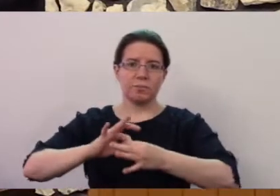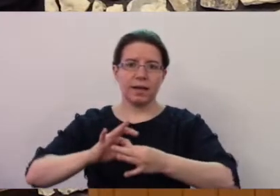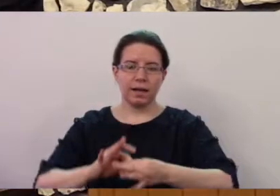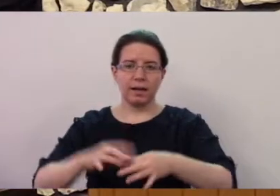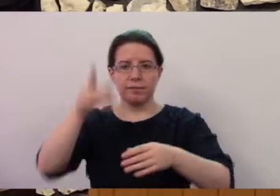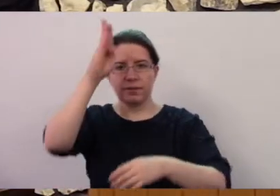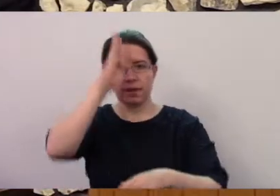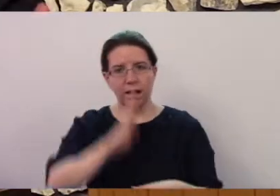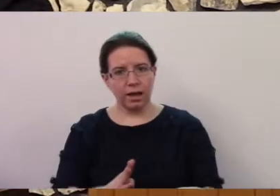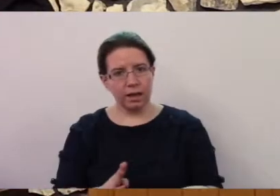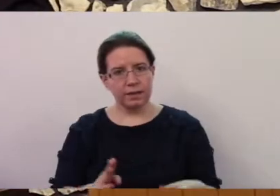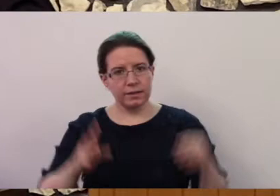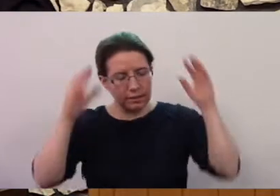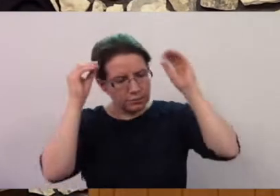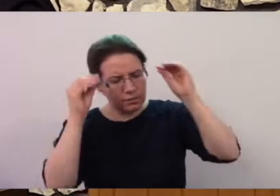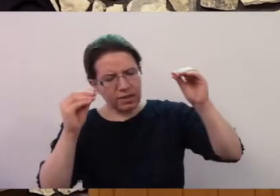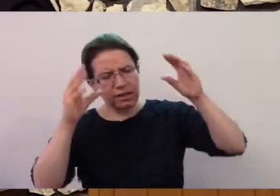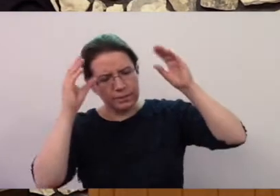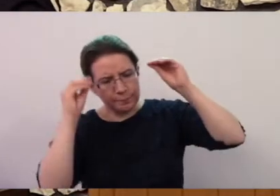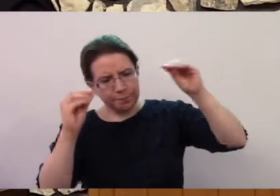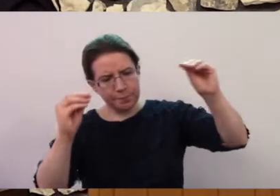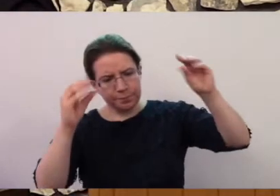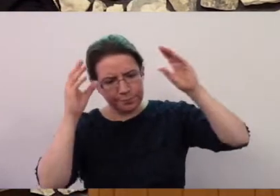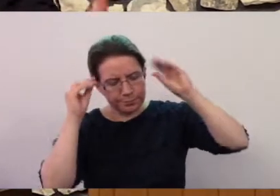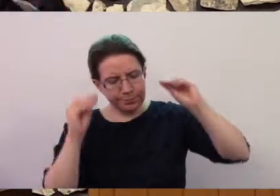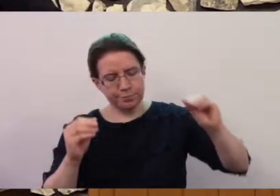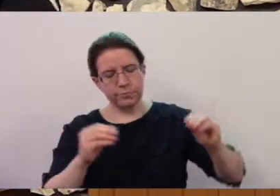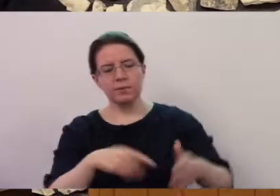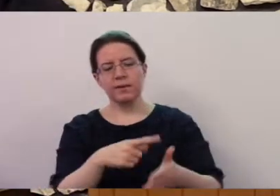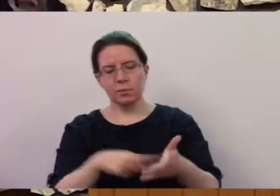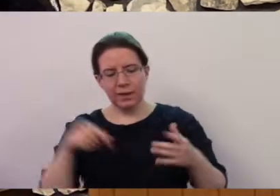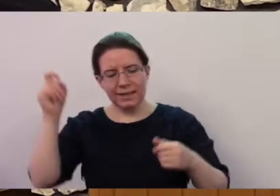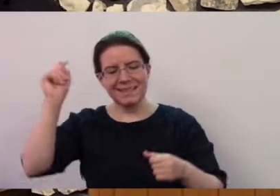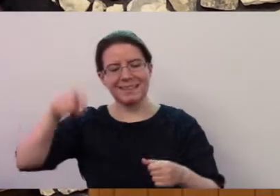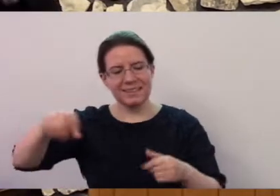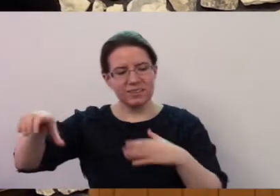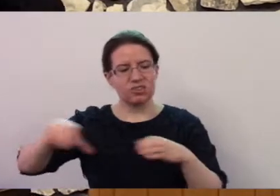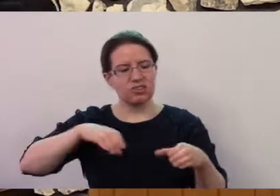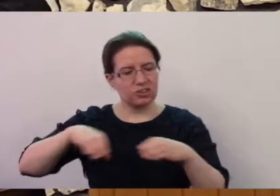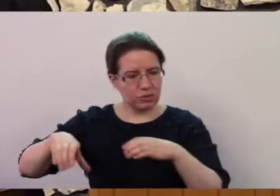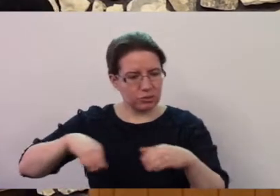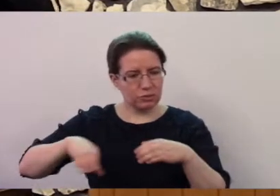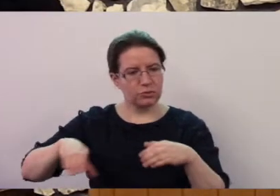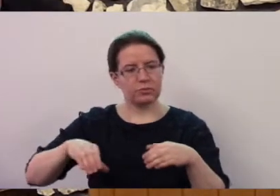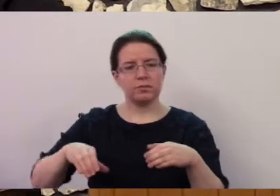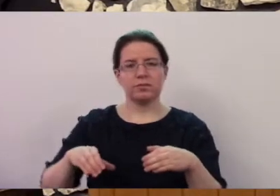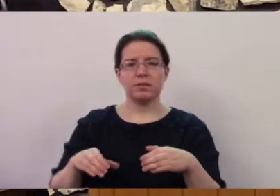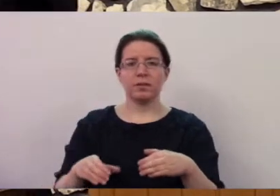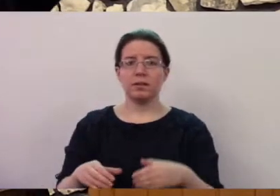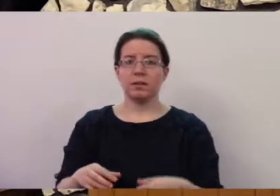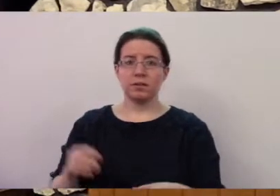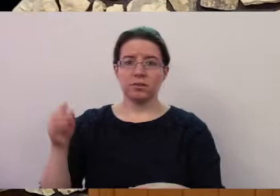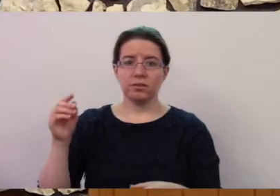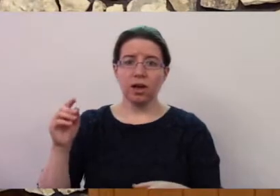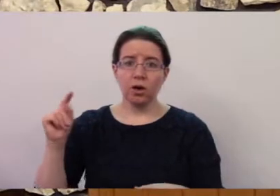was instructing them what they need to do for him. Now that once they are born again, once they receive that